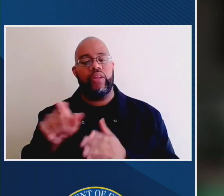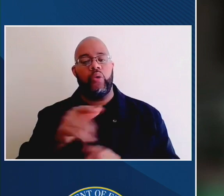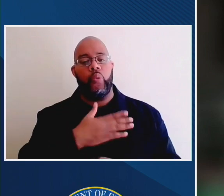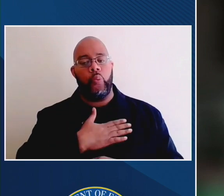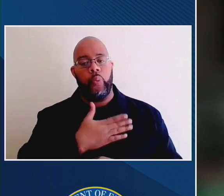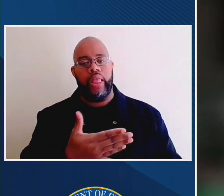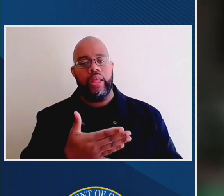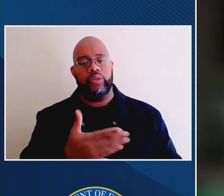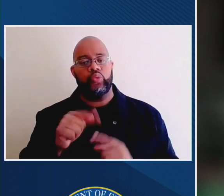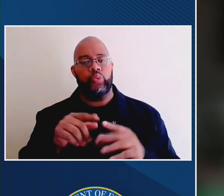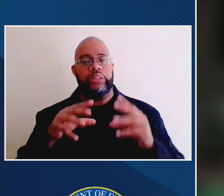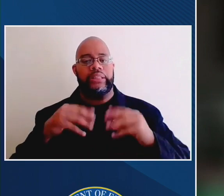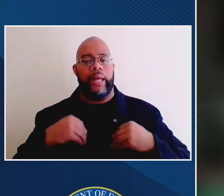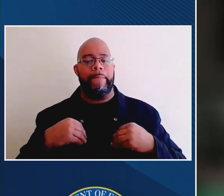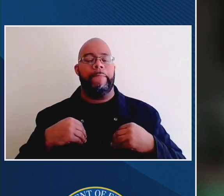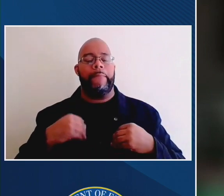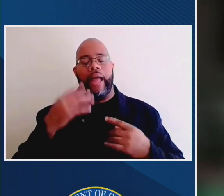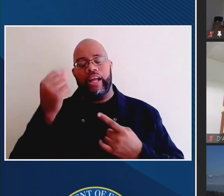to accept and consider it.